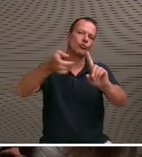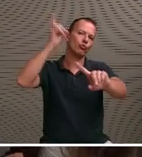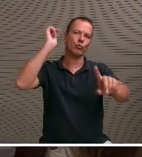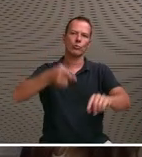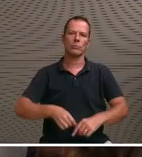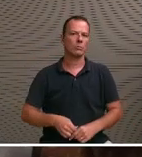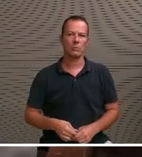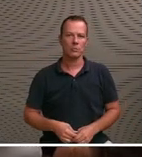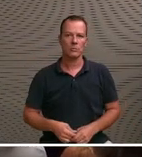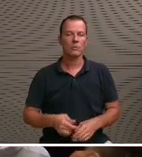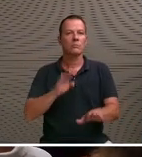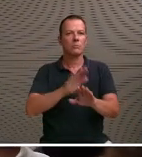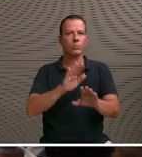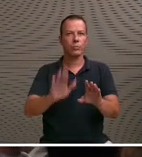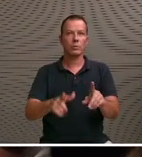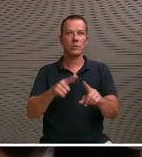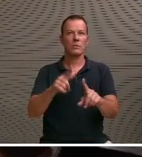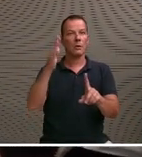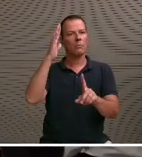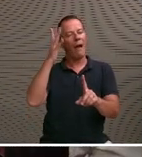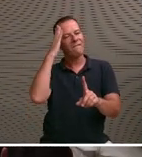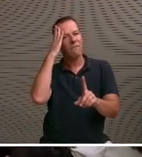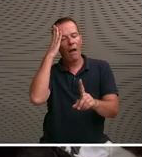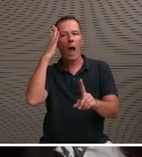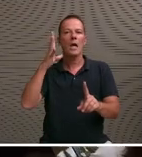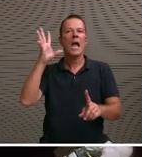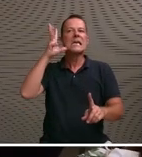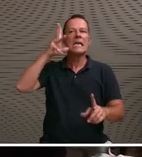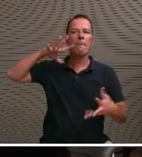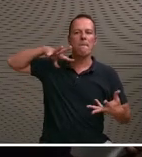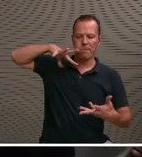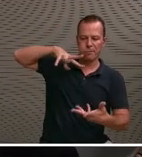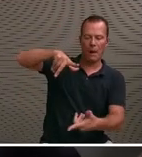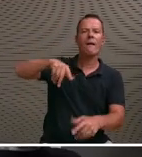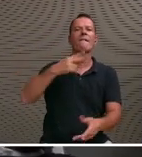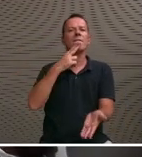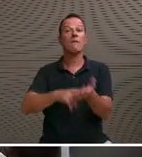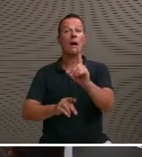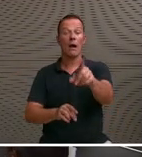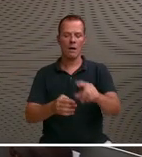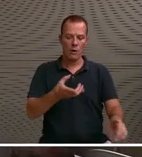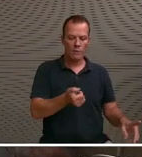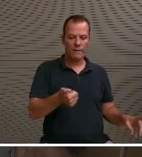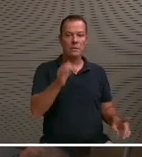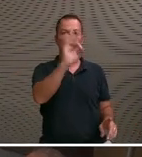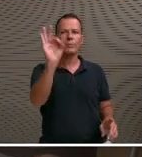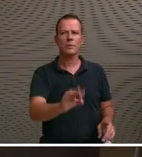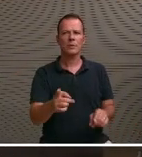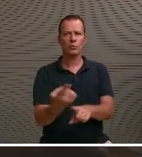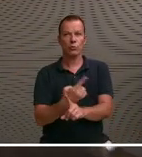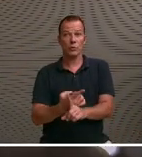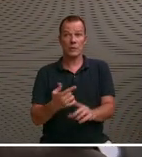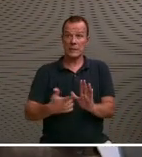a warming planet. It is true that 90% of the abatement that we need globally can come